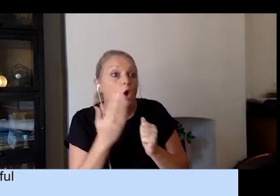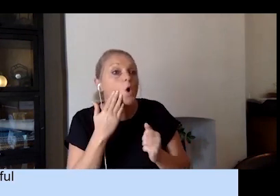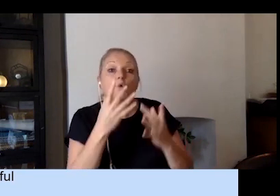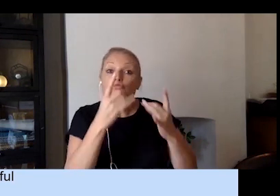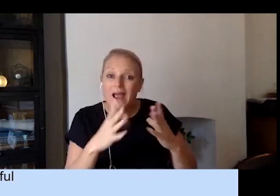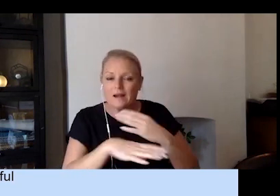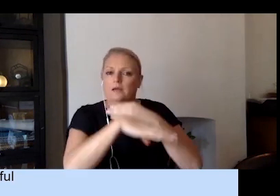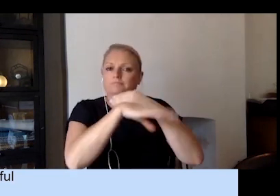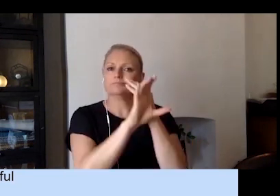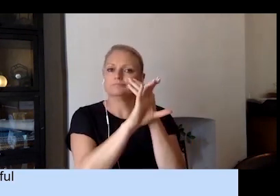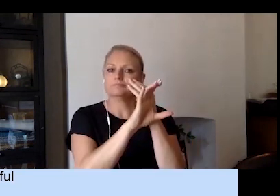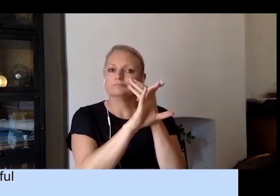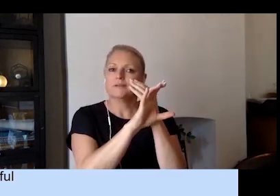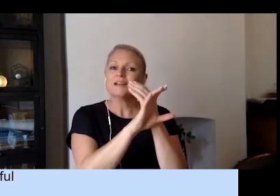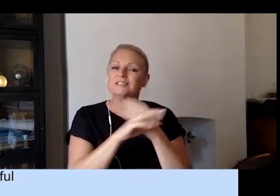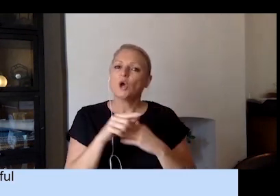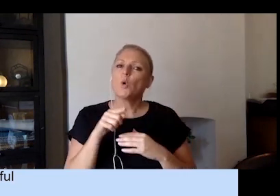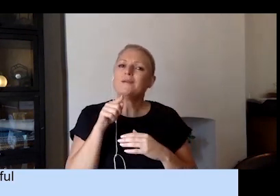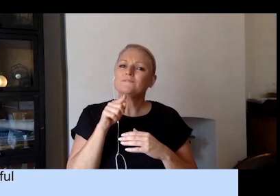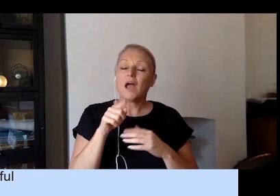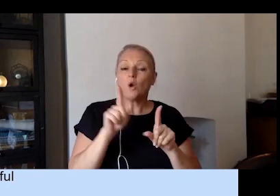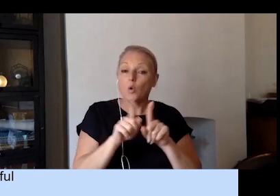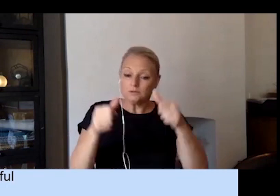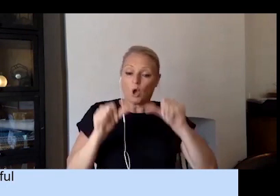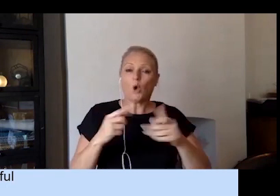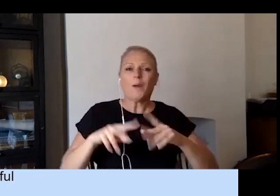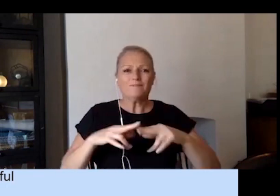if you call up and that's you, make sure you mention your financial position.